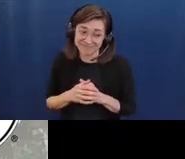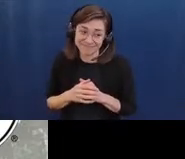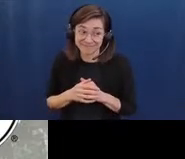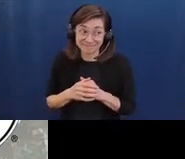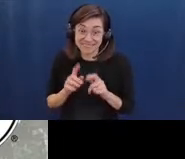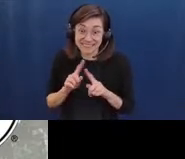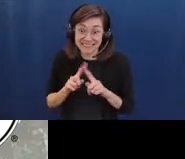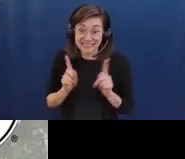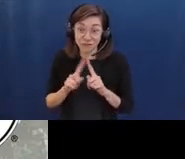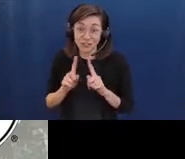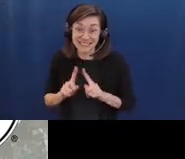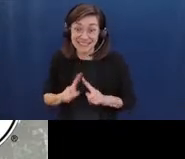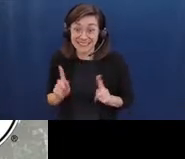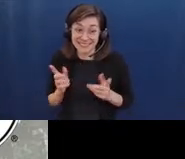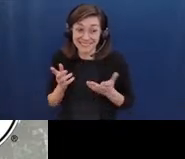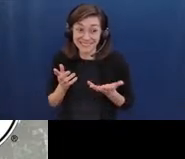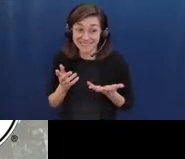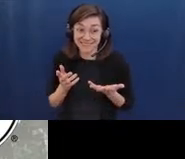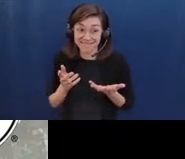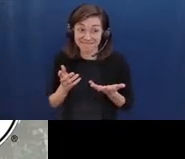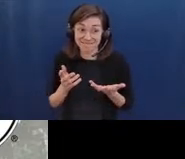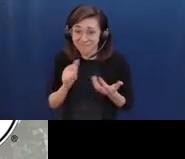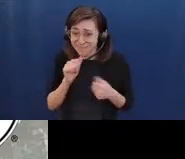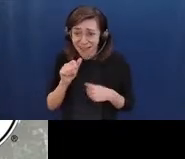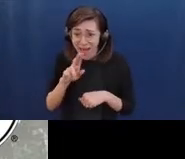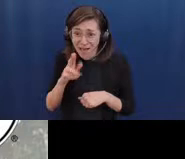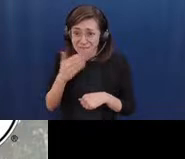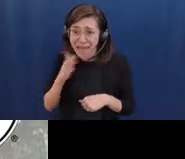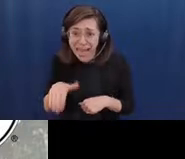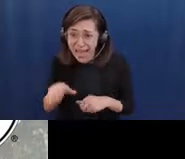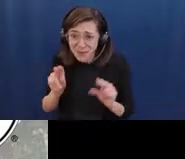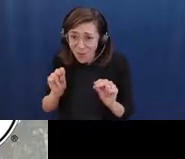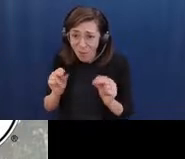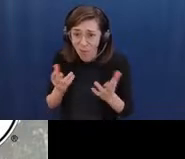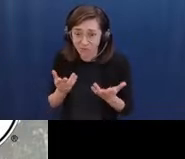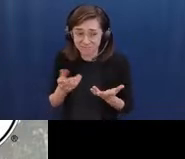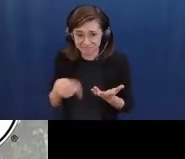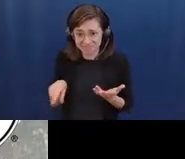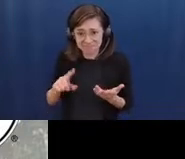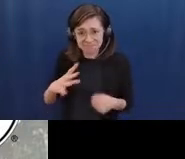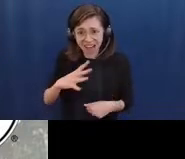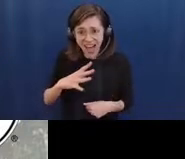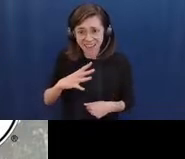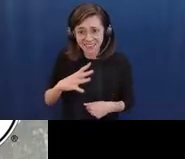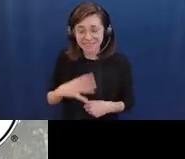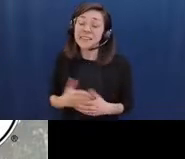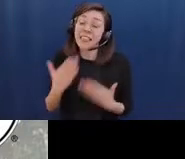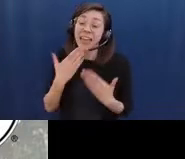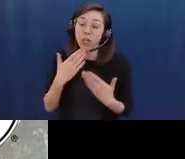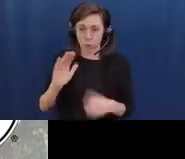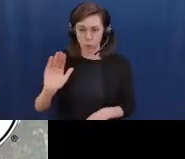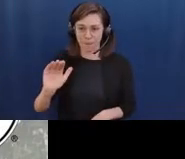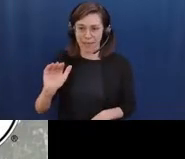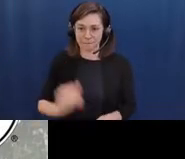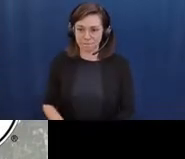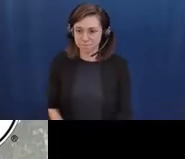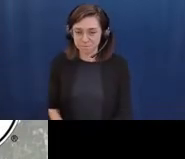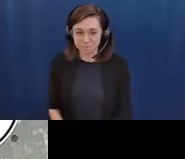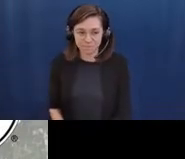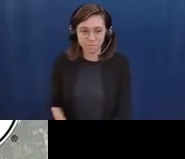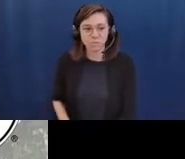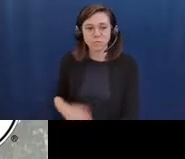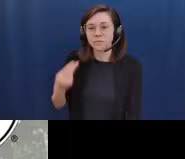are not bad, just fine. And thank you. Goodbye. Thank you,